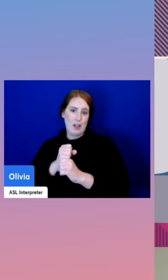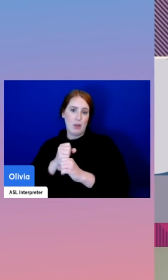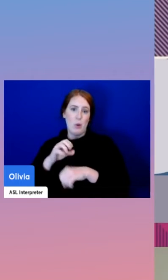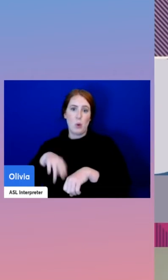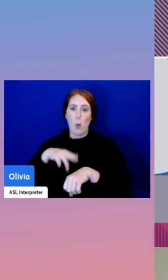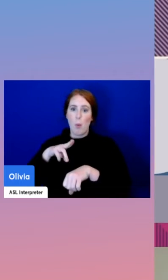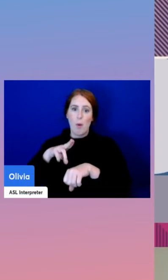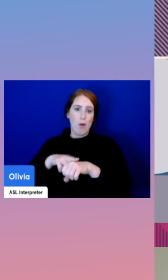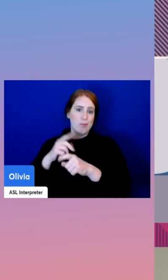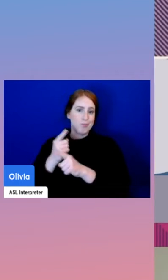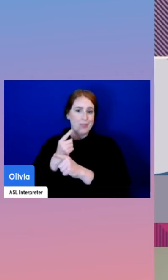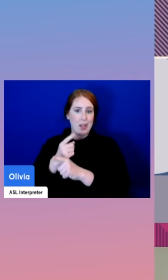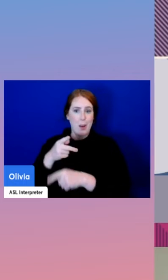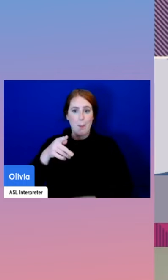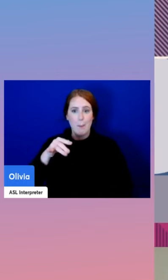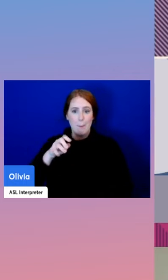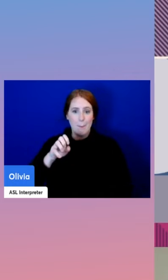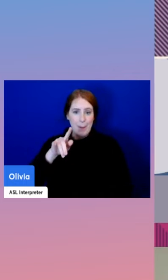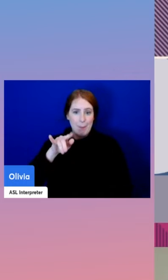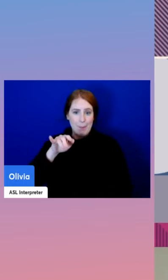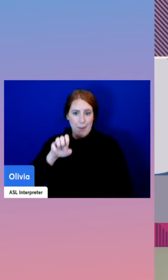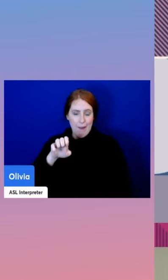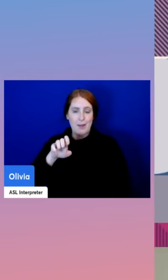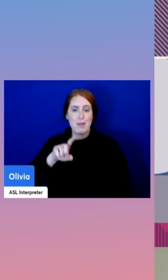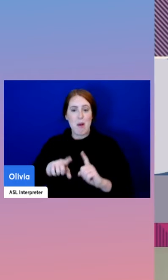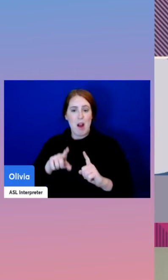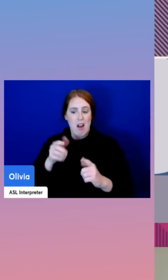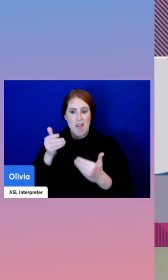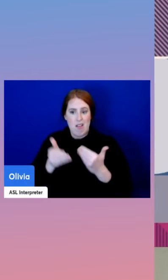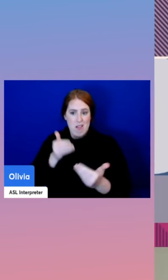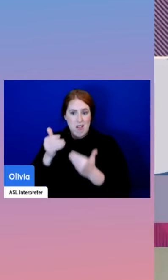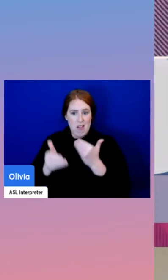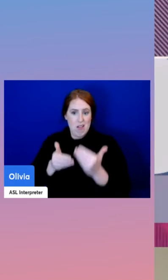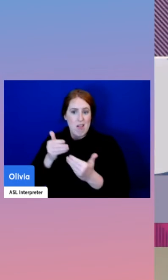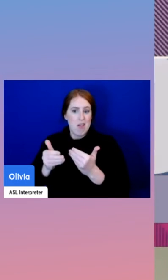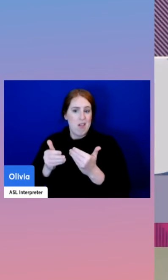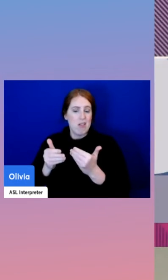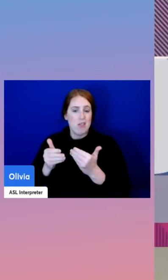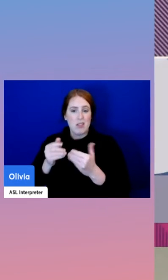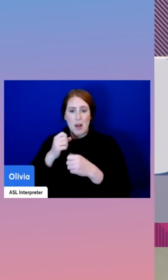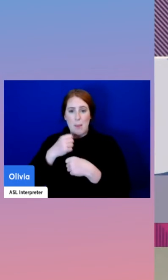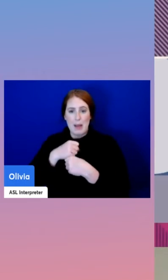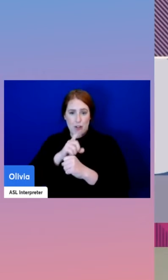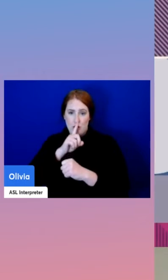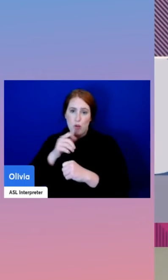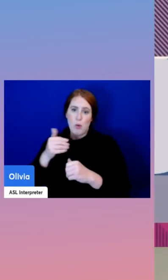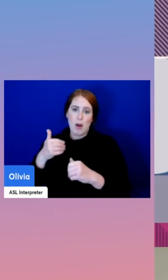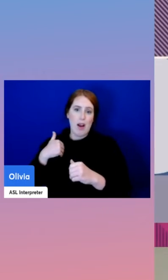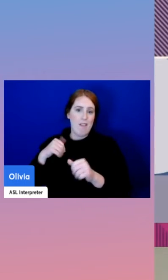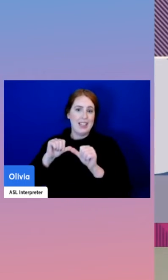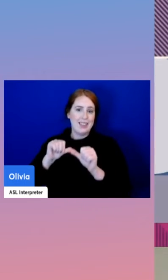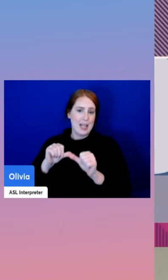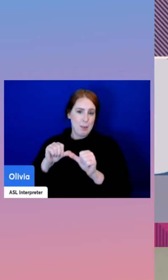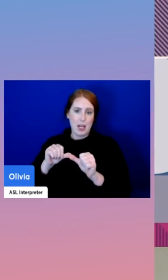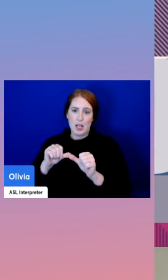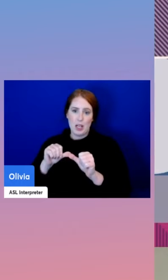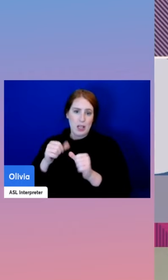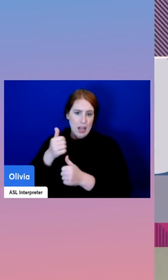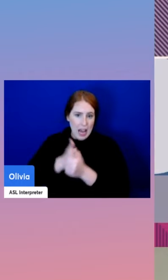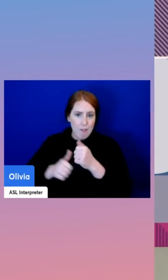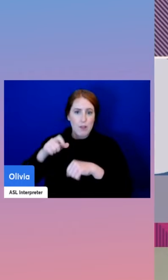normal practices. Along the way, though, just remember to have sustainability at every step of the way. So think